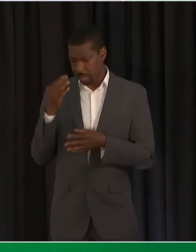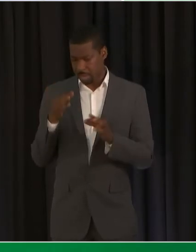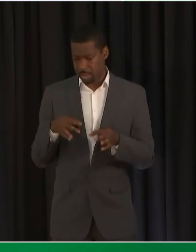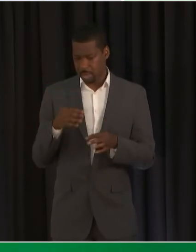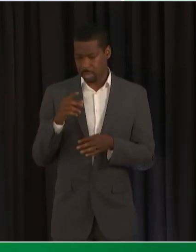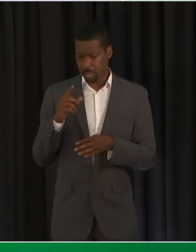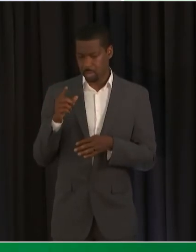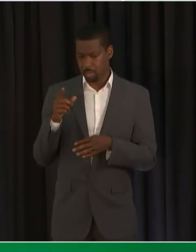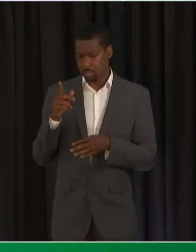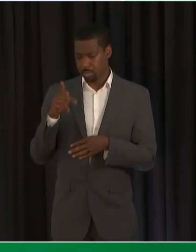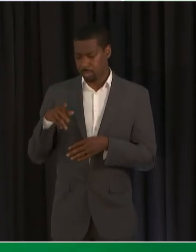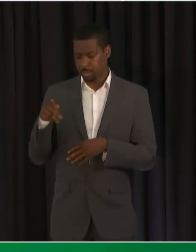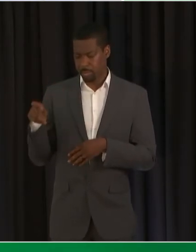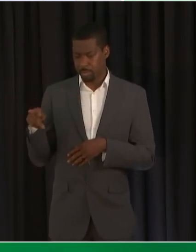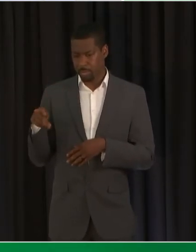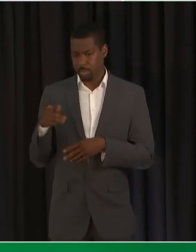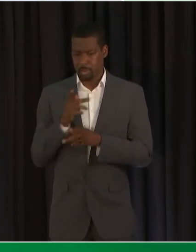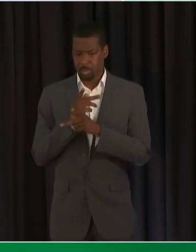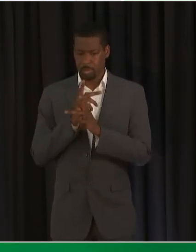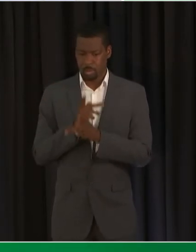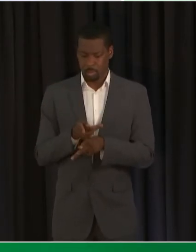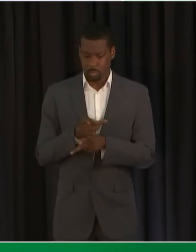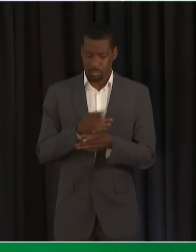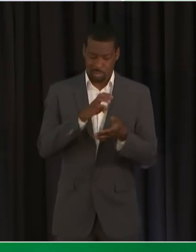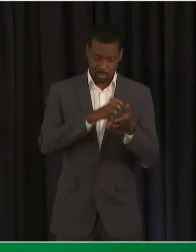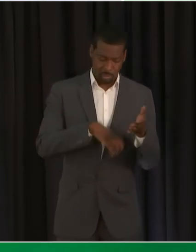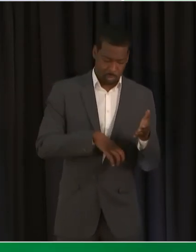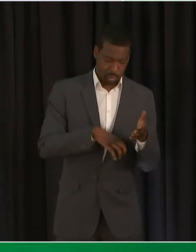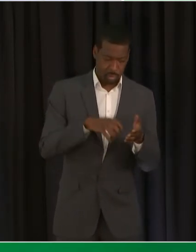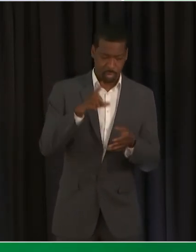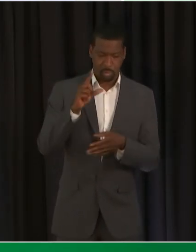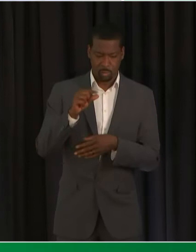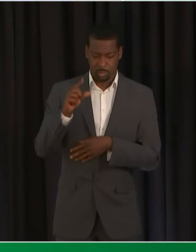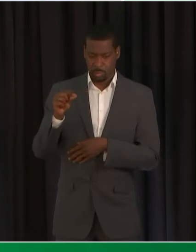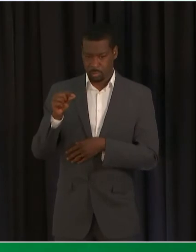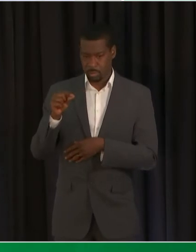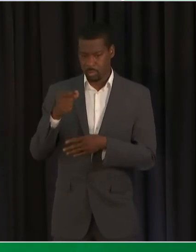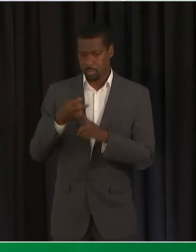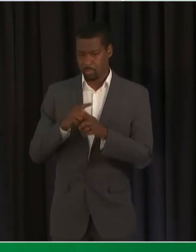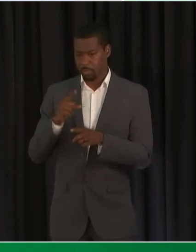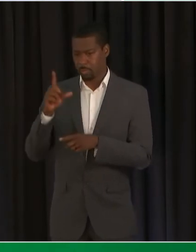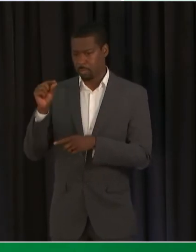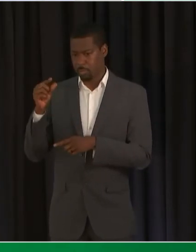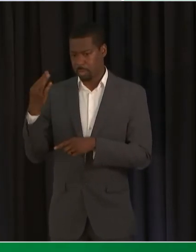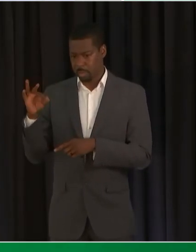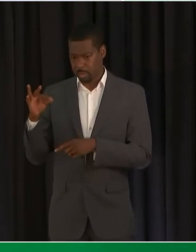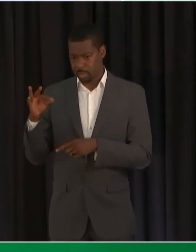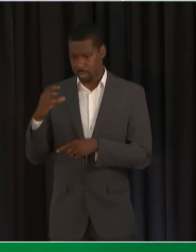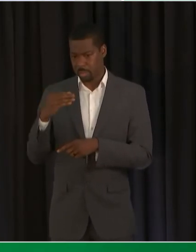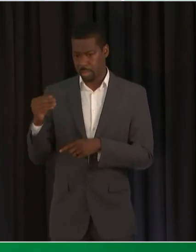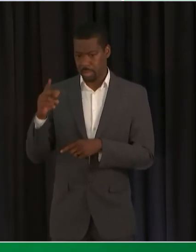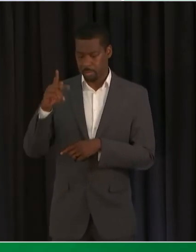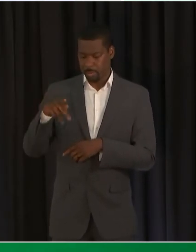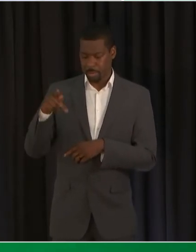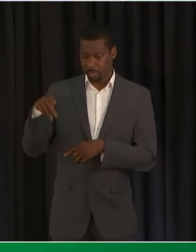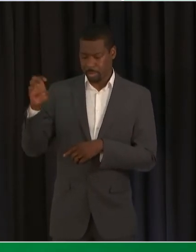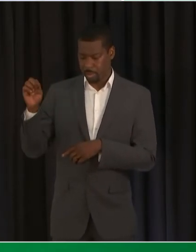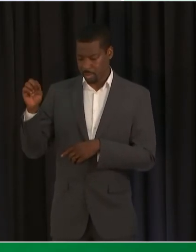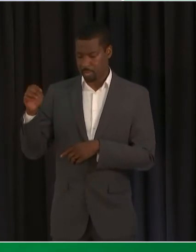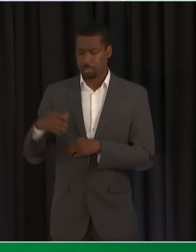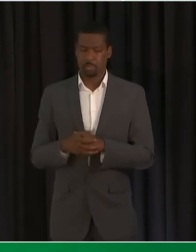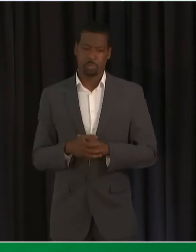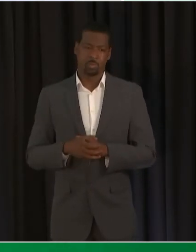amount is. So it's really just subtracting the 2020 from the 2019 and your PPP to come up with the loan